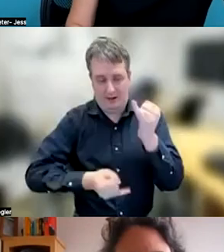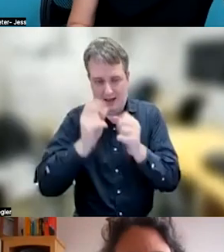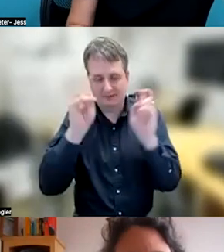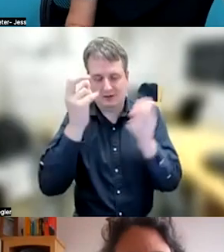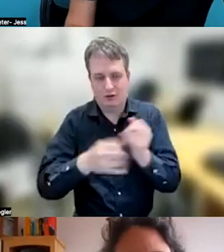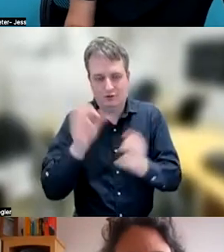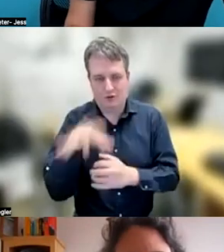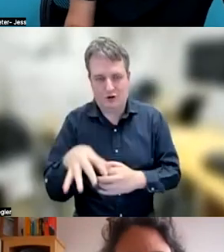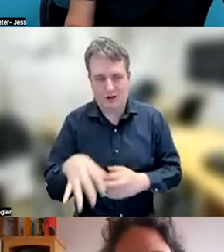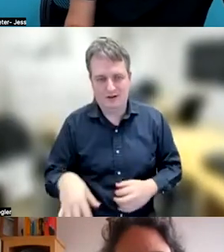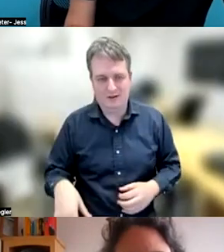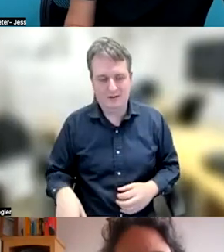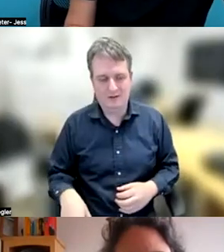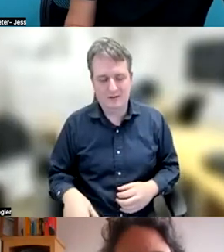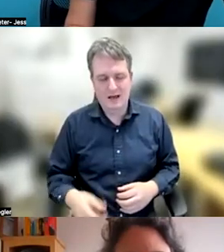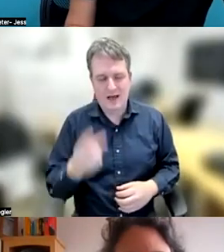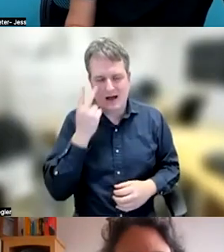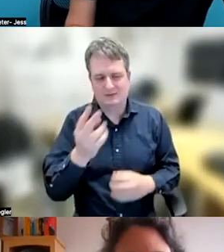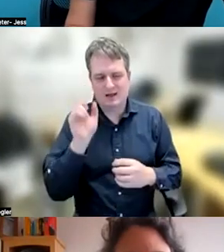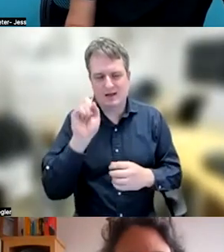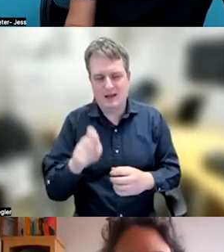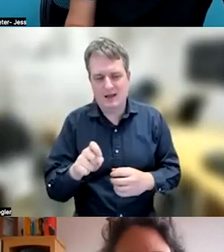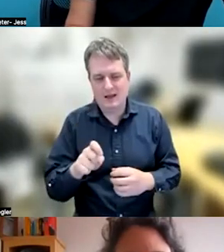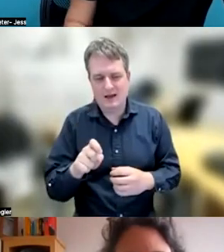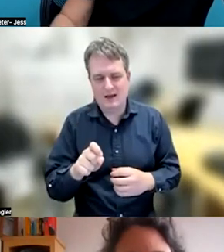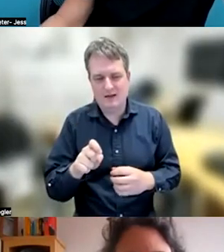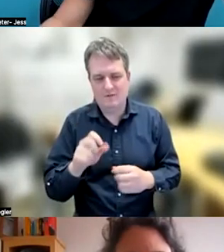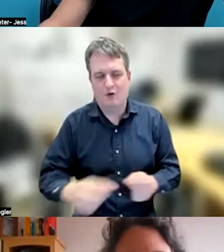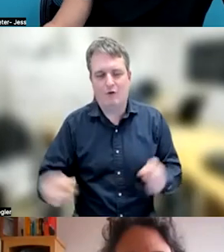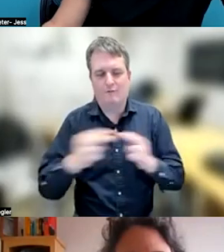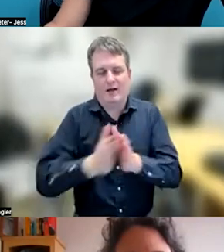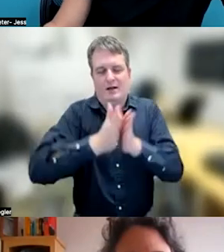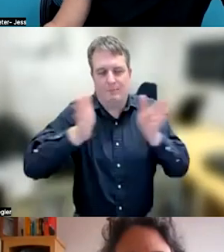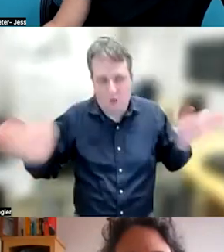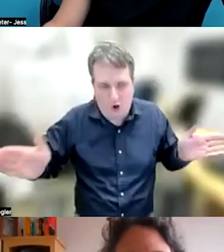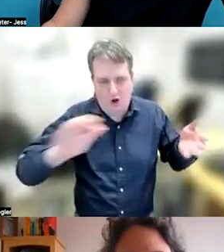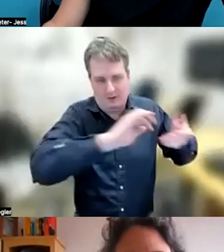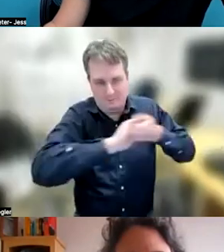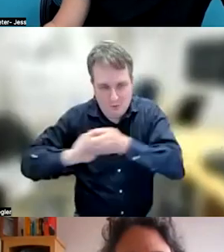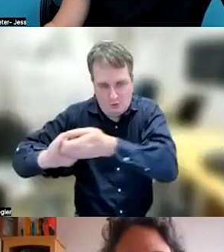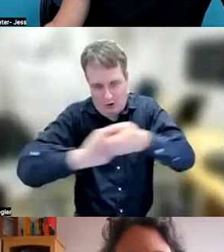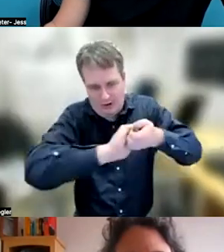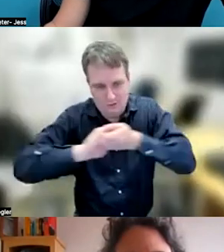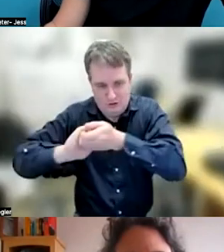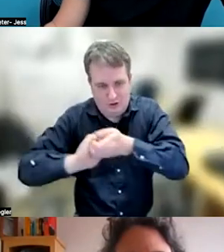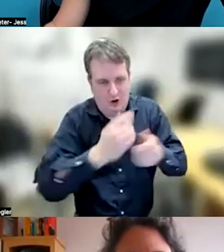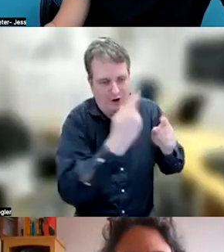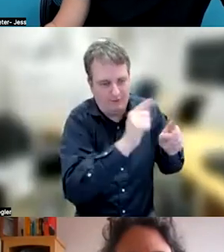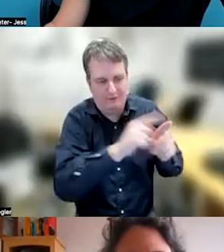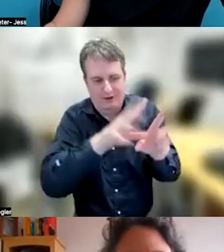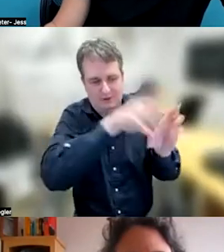And then finally, the last issue that I would like to mention is seeing the need for having a